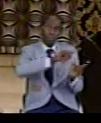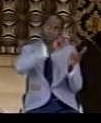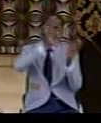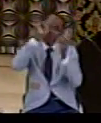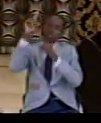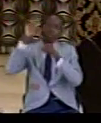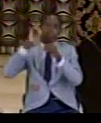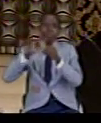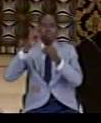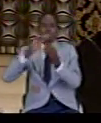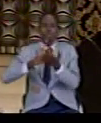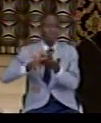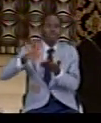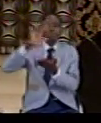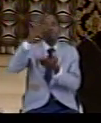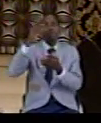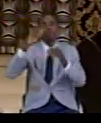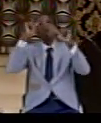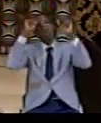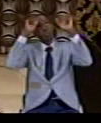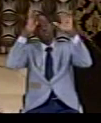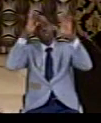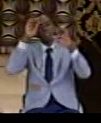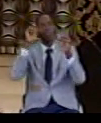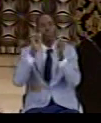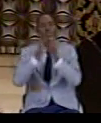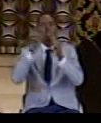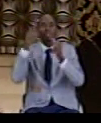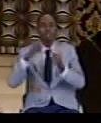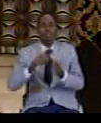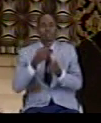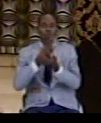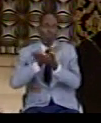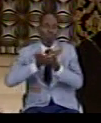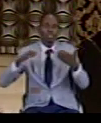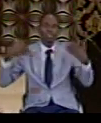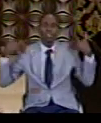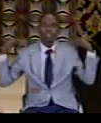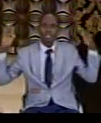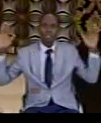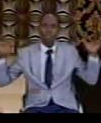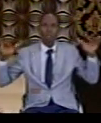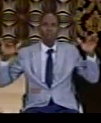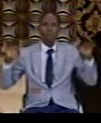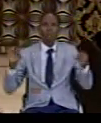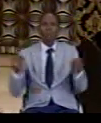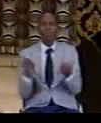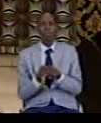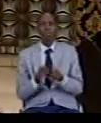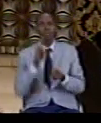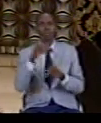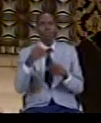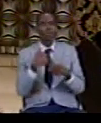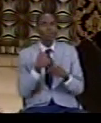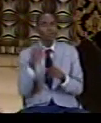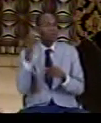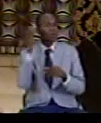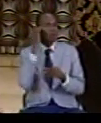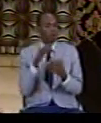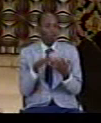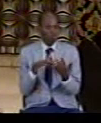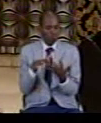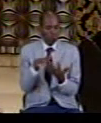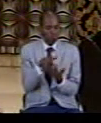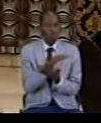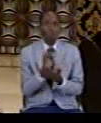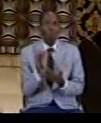glory of the Father with the holy angels. As you have heard those verses that we